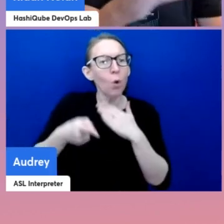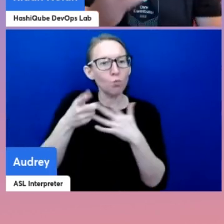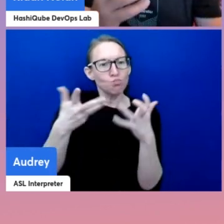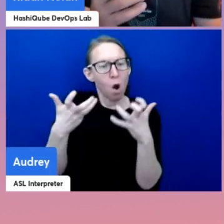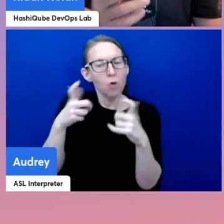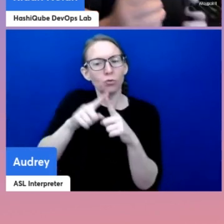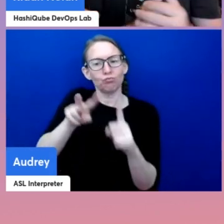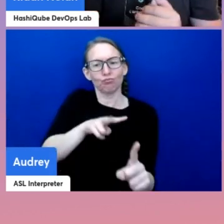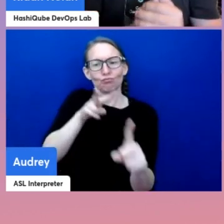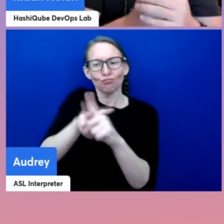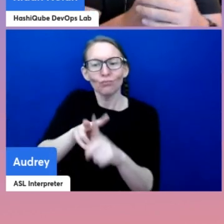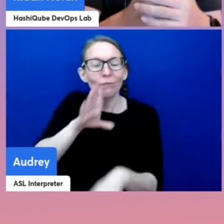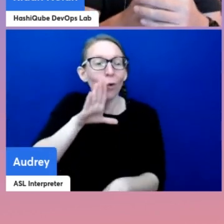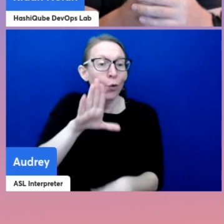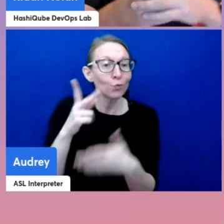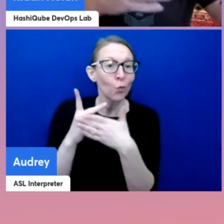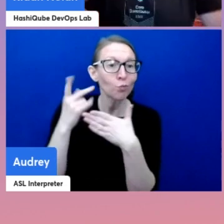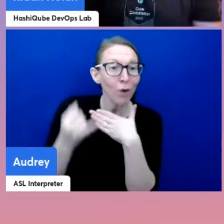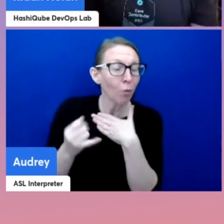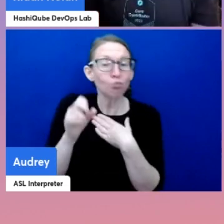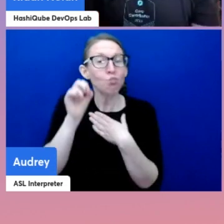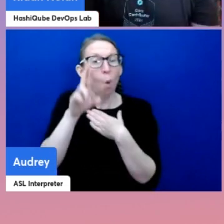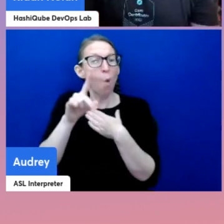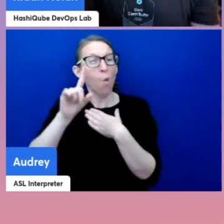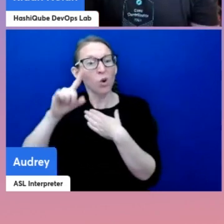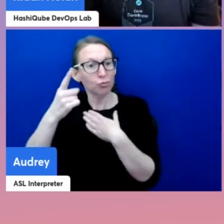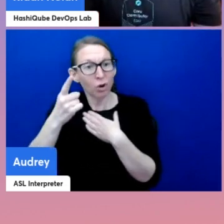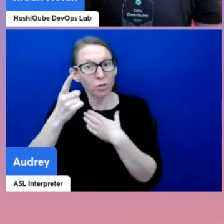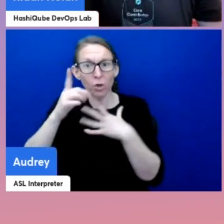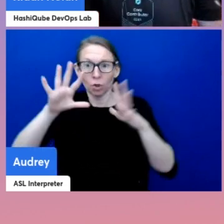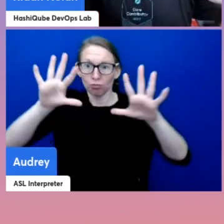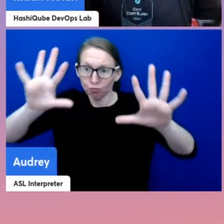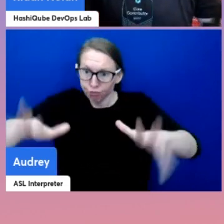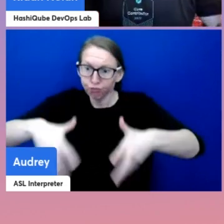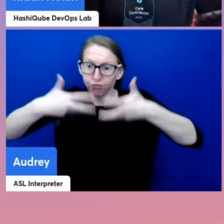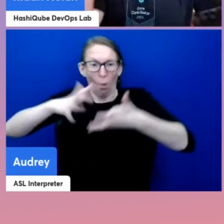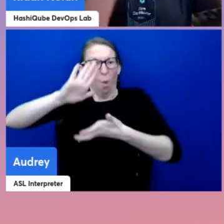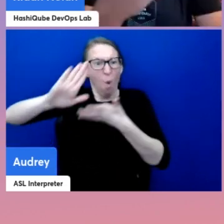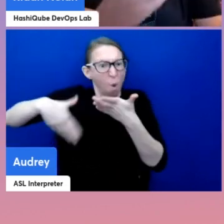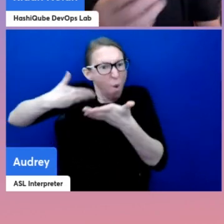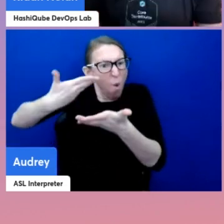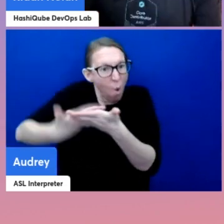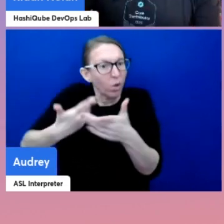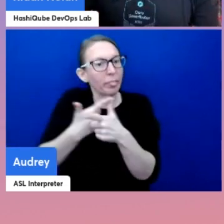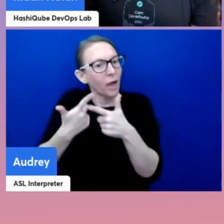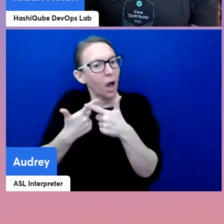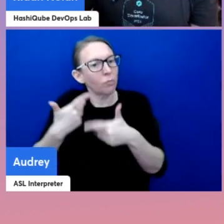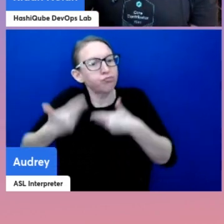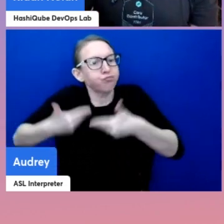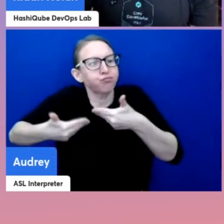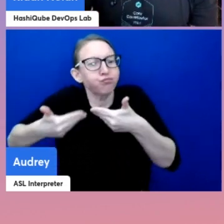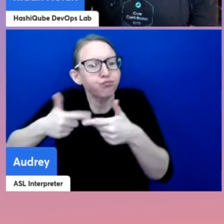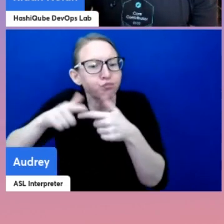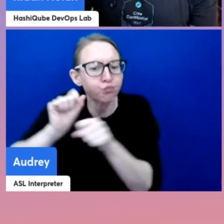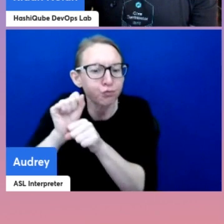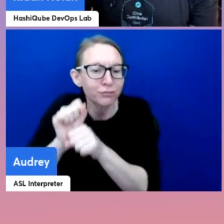your own projects. Or you can just take the whole thing as it is and start working on it like that.